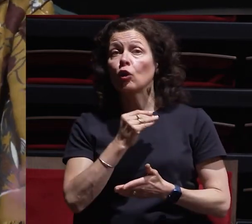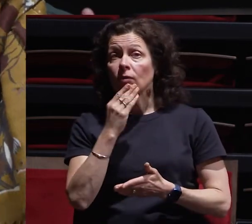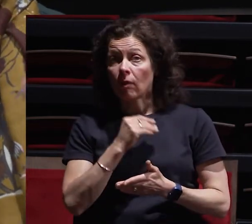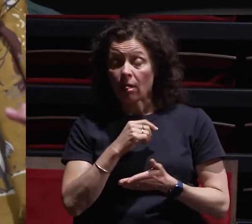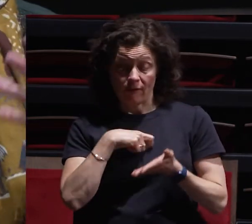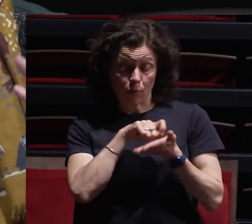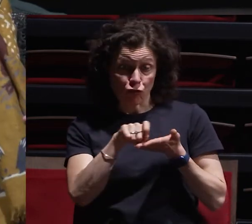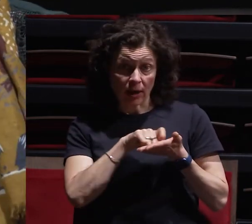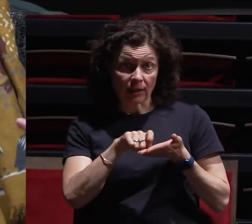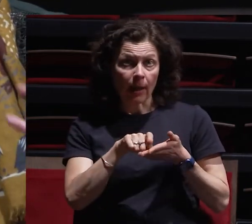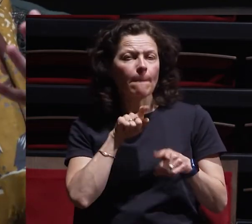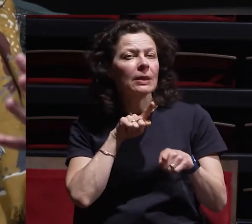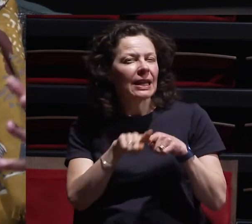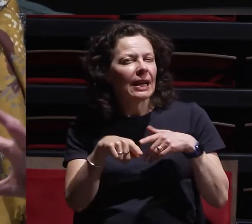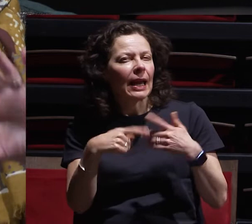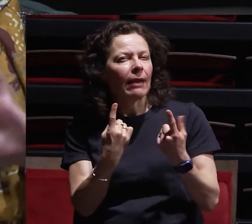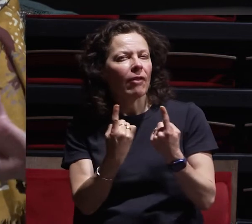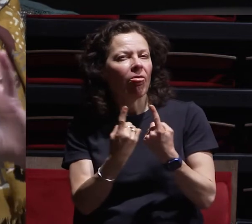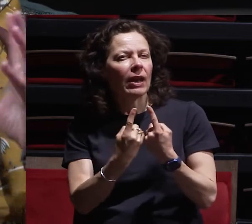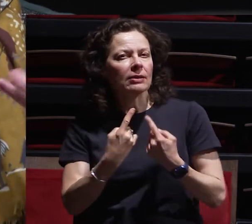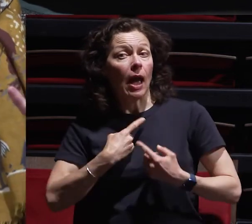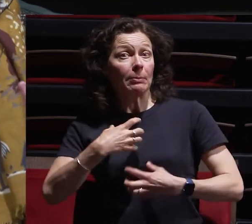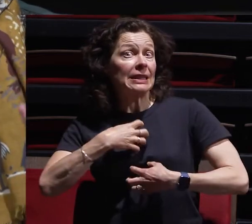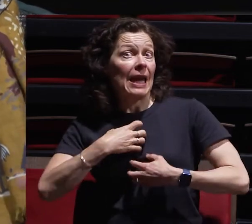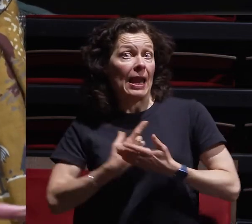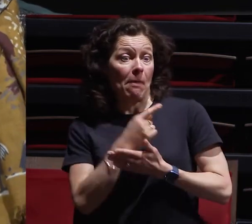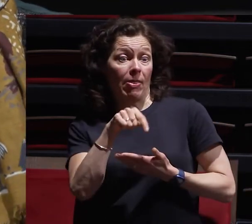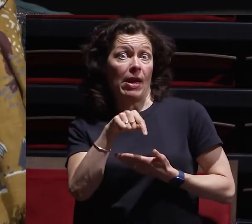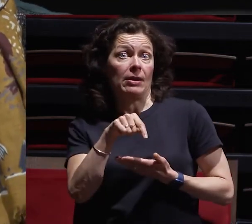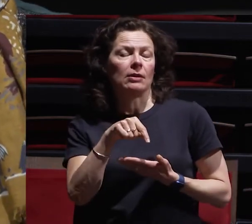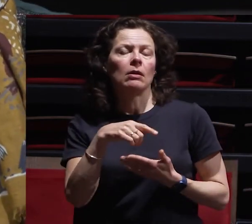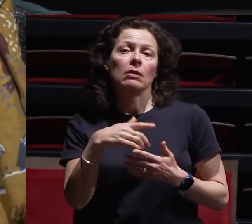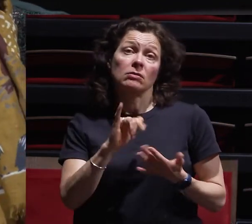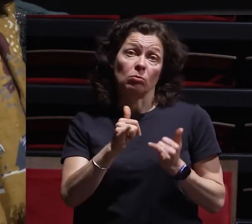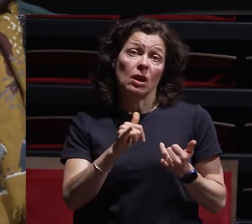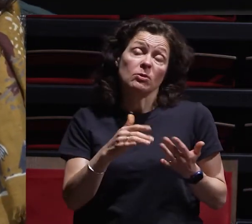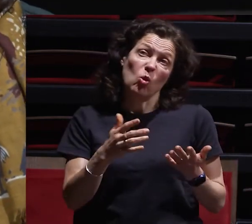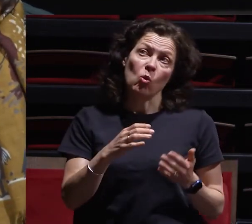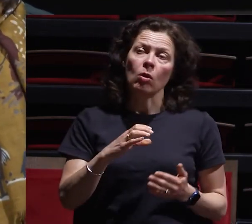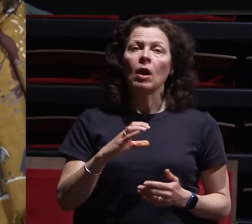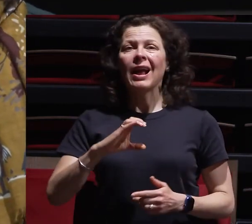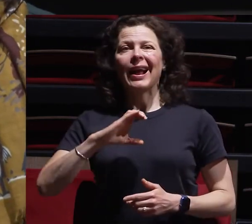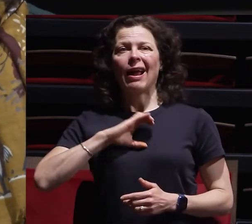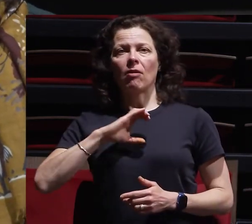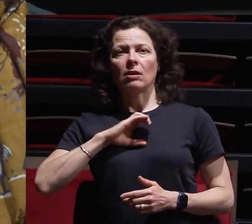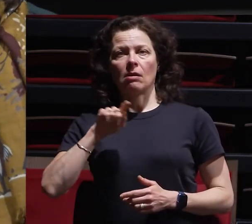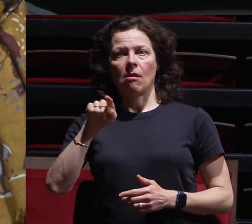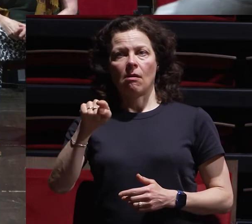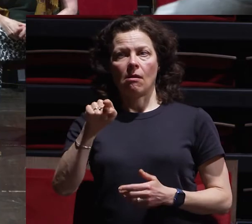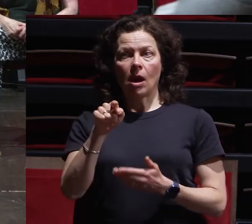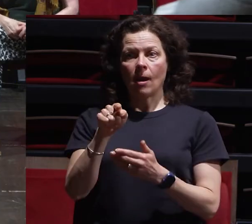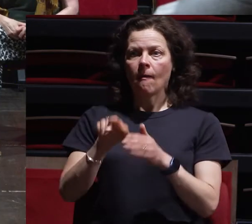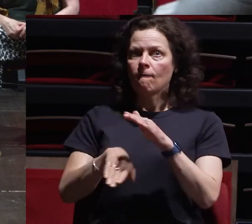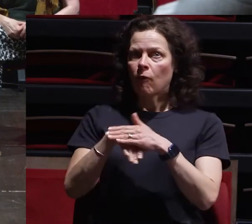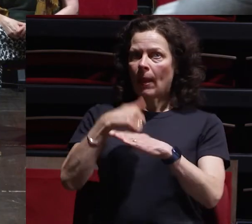So what's really useful for me when I'm writing, particularly if I'm writing about things that I'm scared about, which sometimes I am, or you